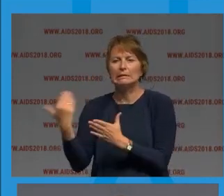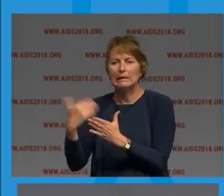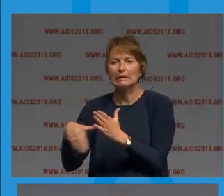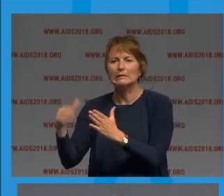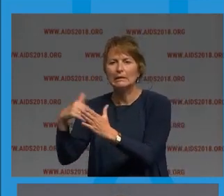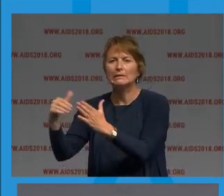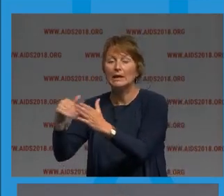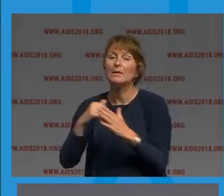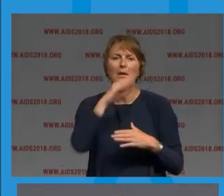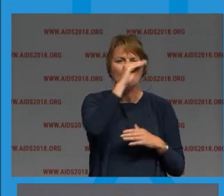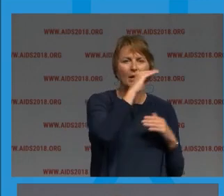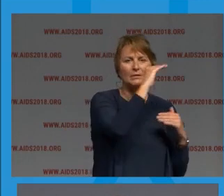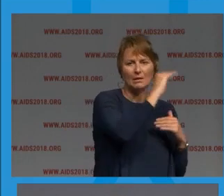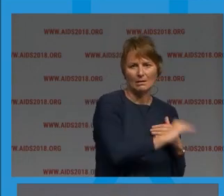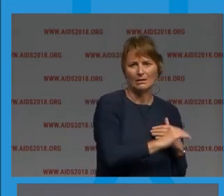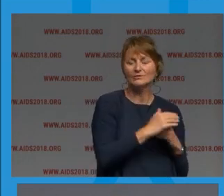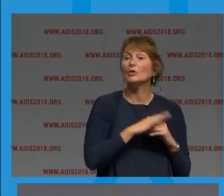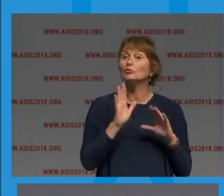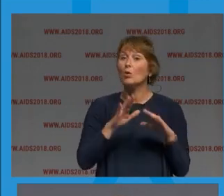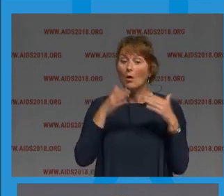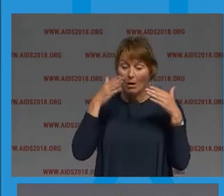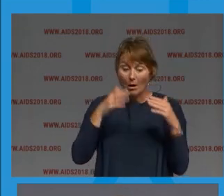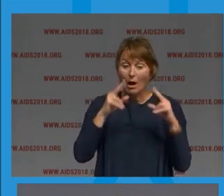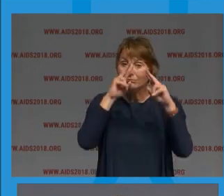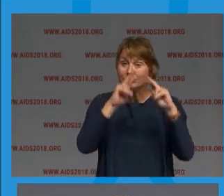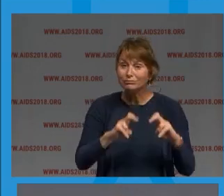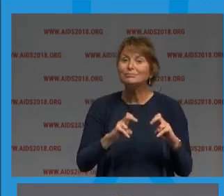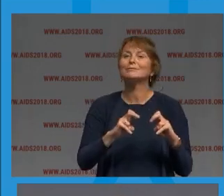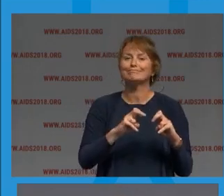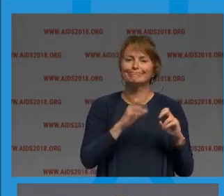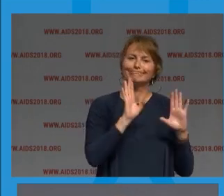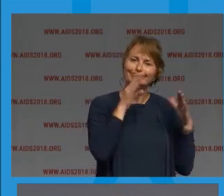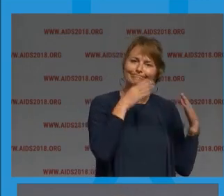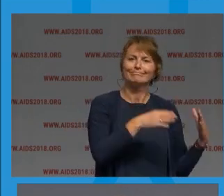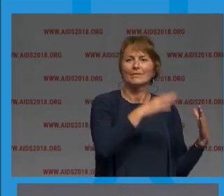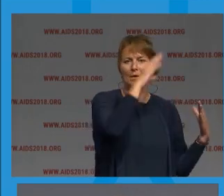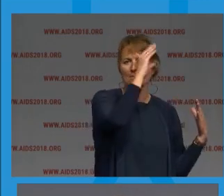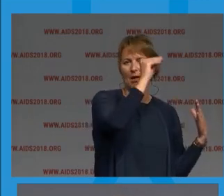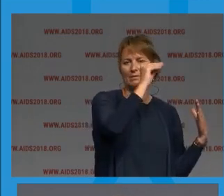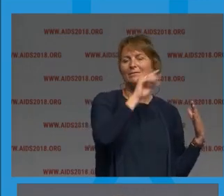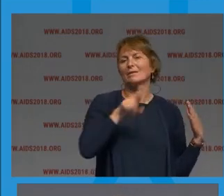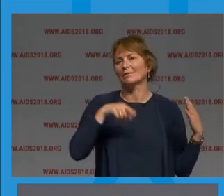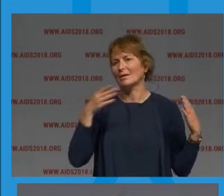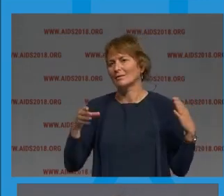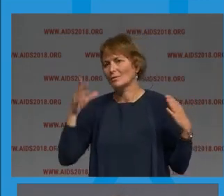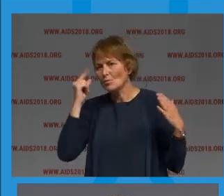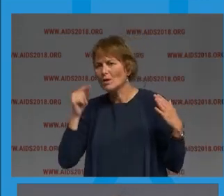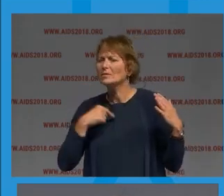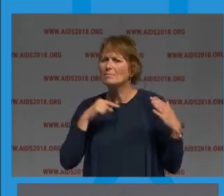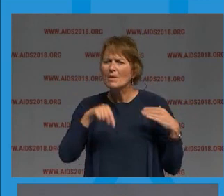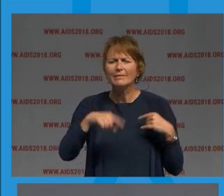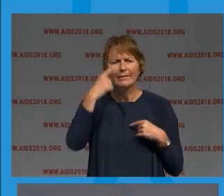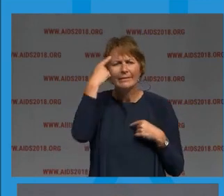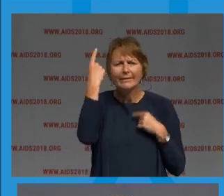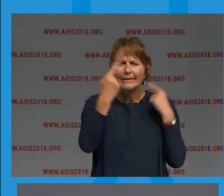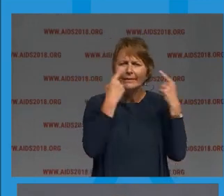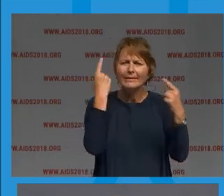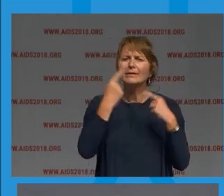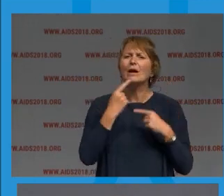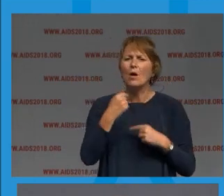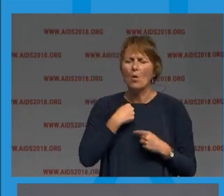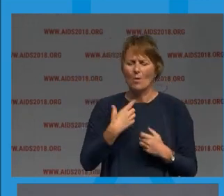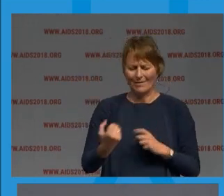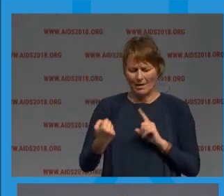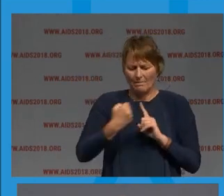research are largely centered on men. More research is required for studied biological impact of drug use on